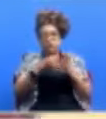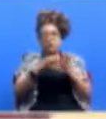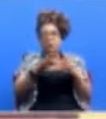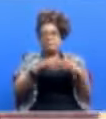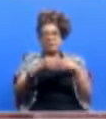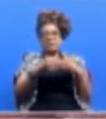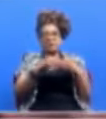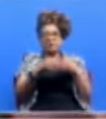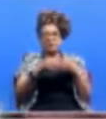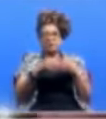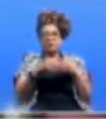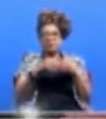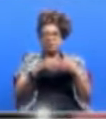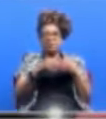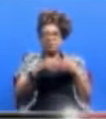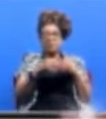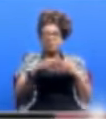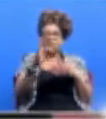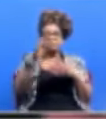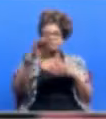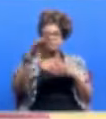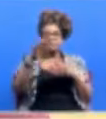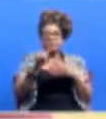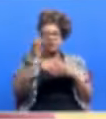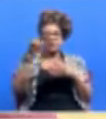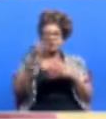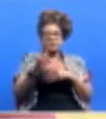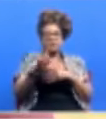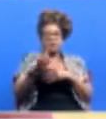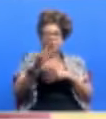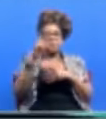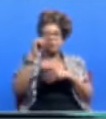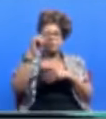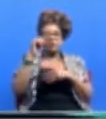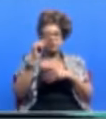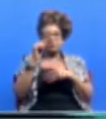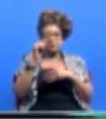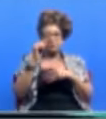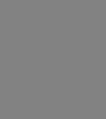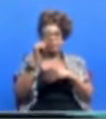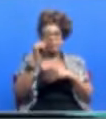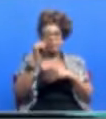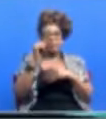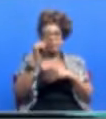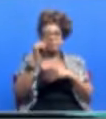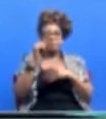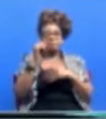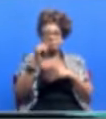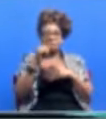including plastics. Fatima Bugu, NTV, Mombasa.